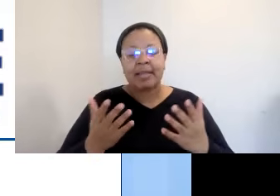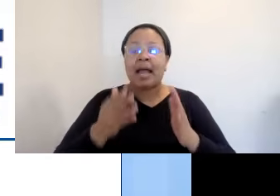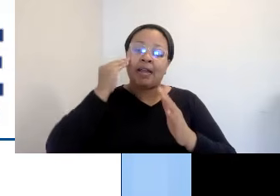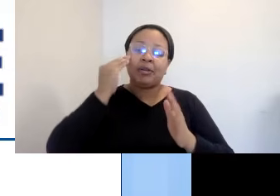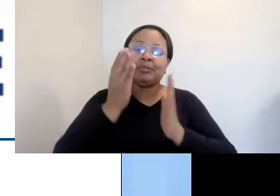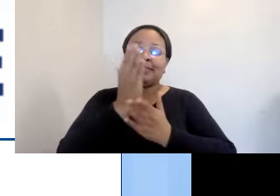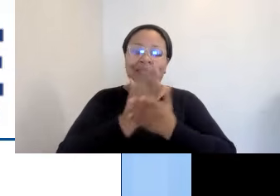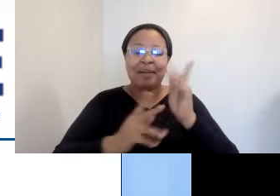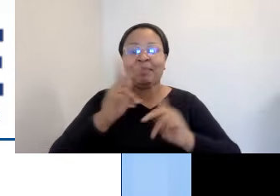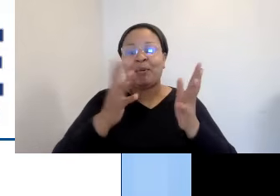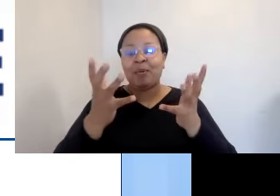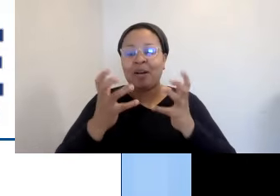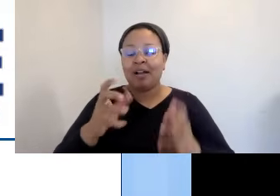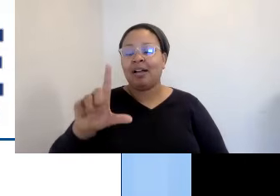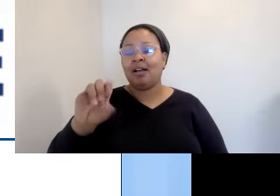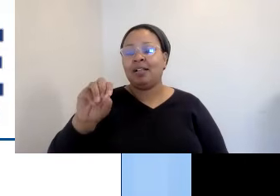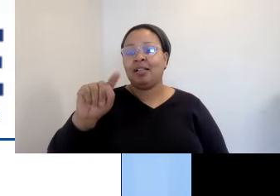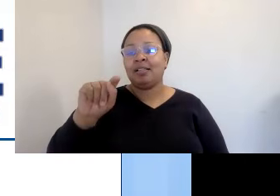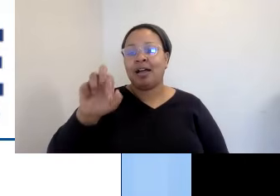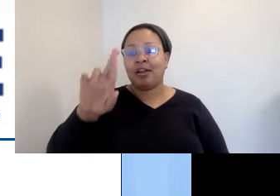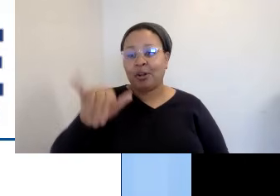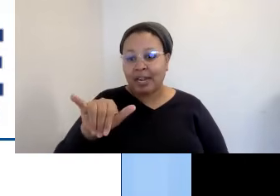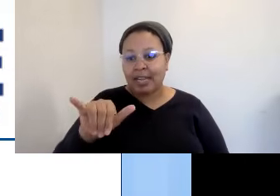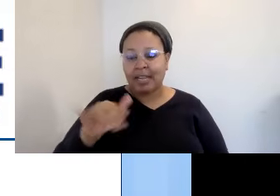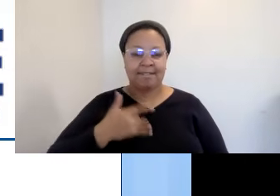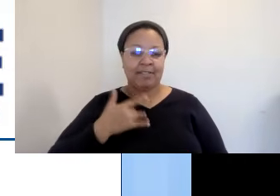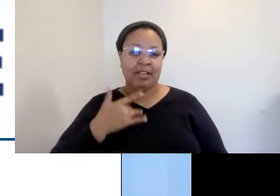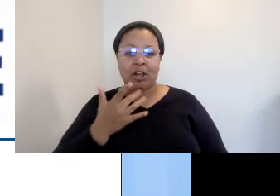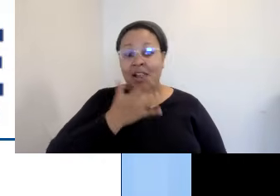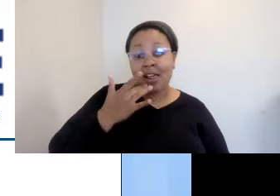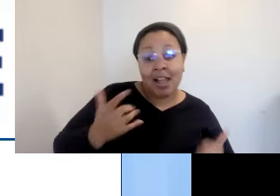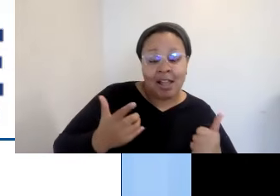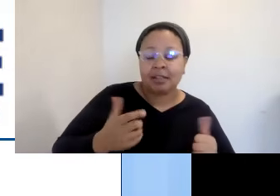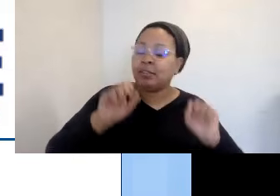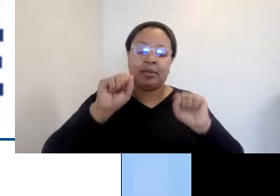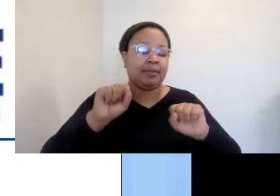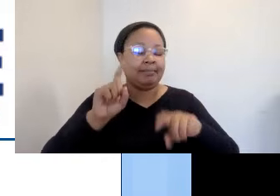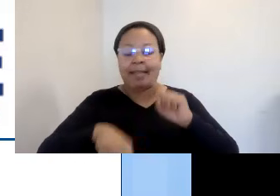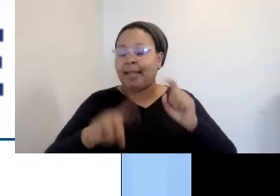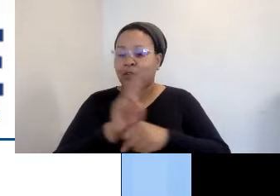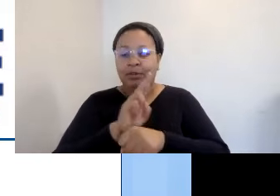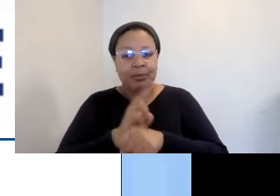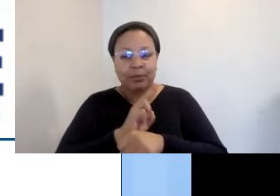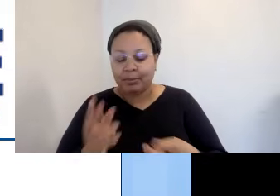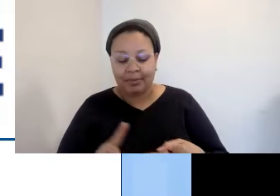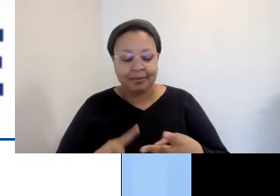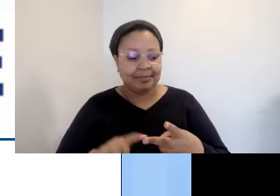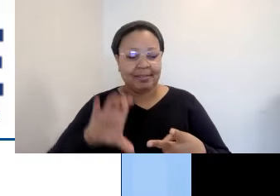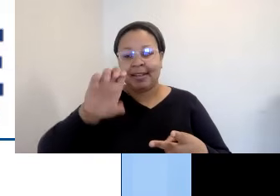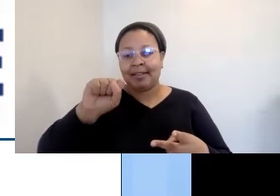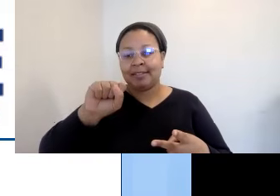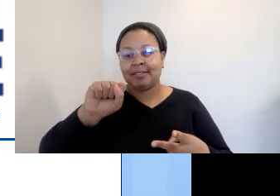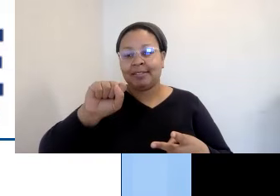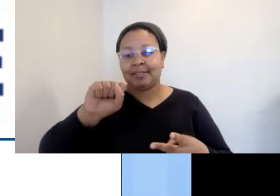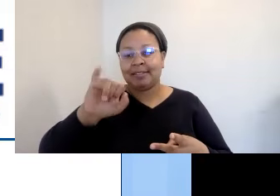feeling lucky. You cannot use your ABLE funds for a lottery ticket, going to the casinos. That's a no-no.